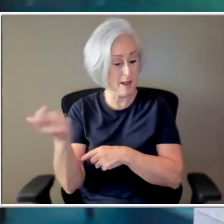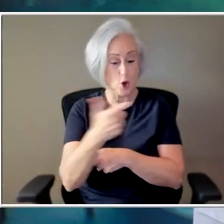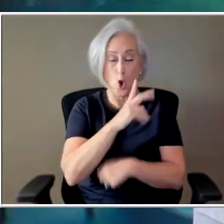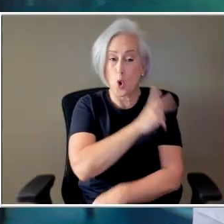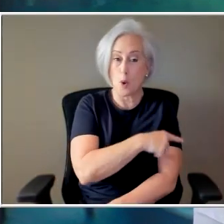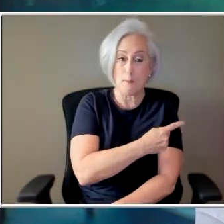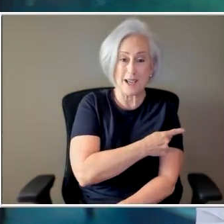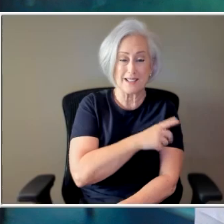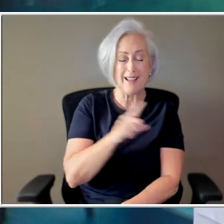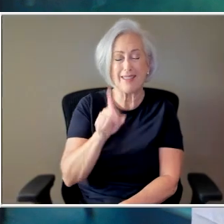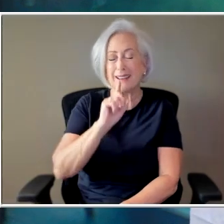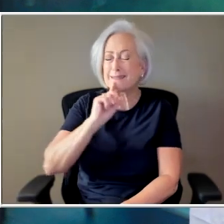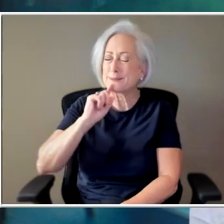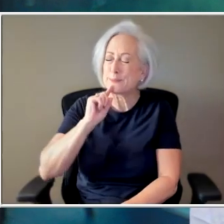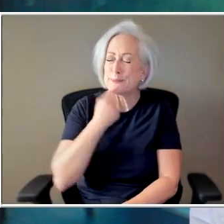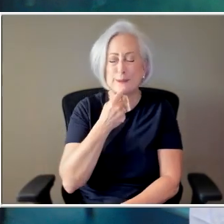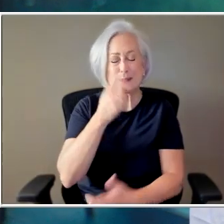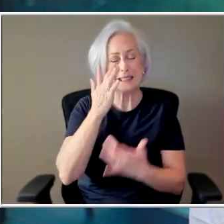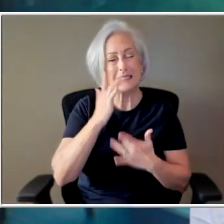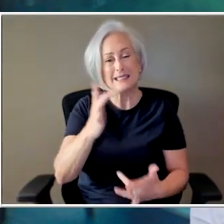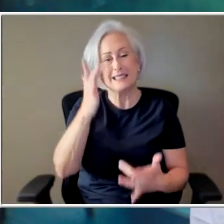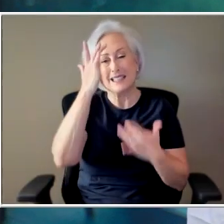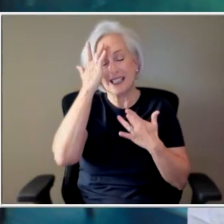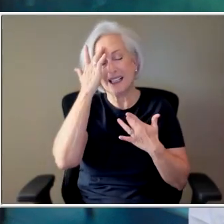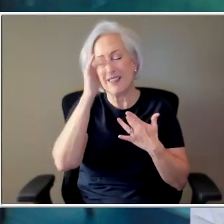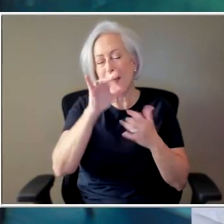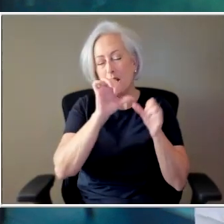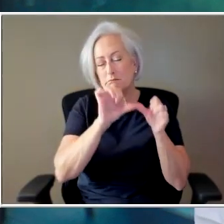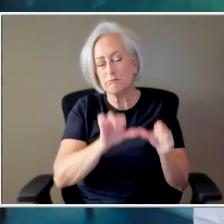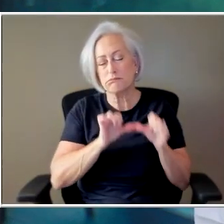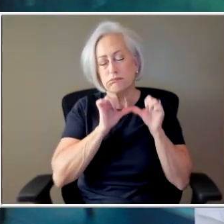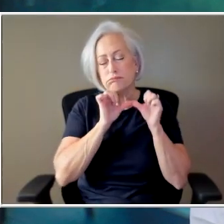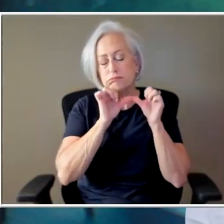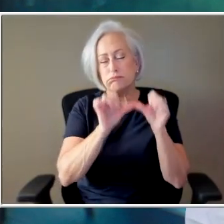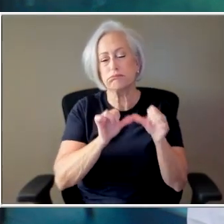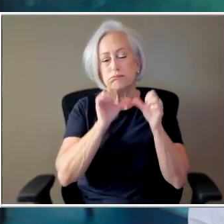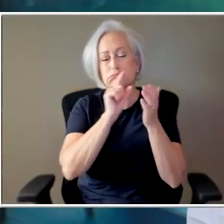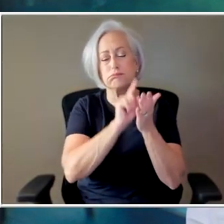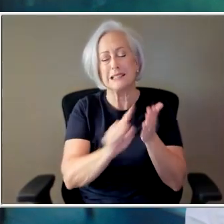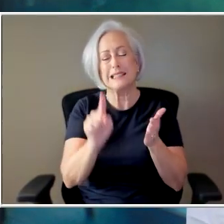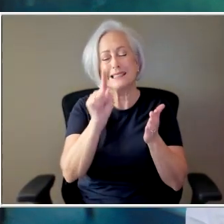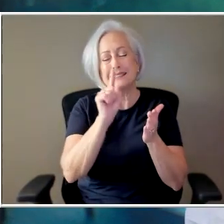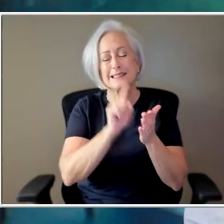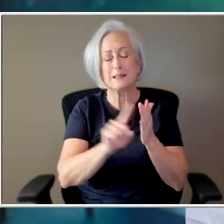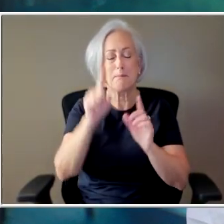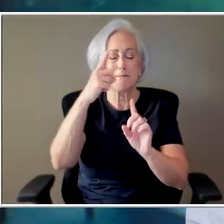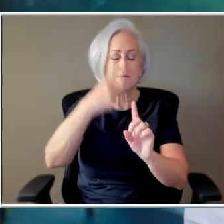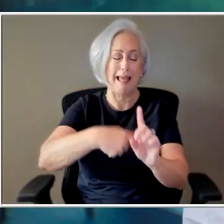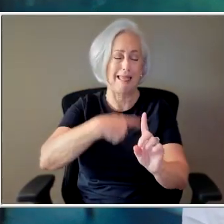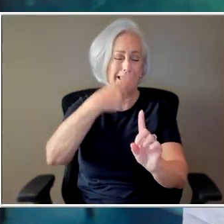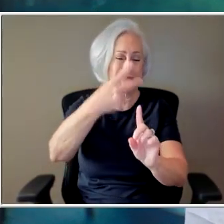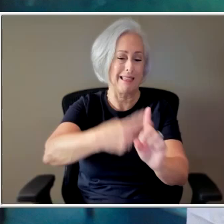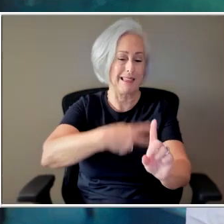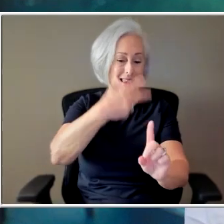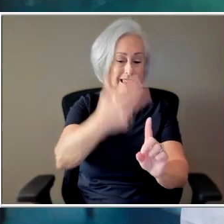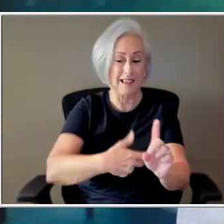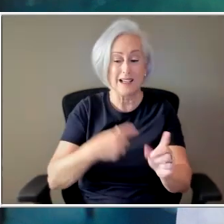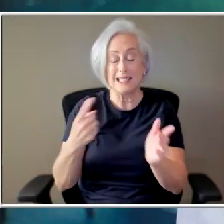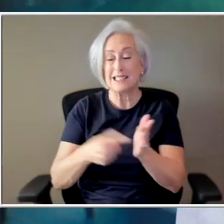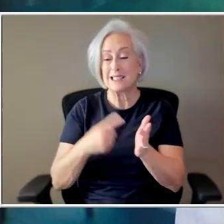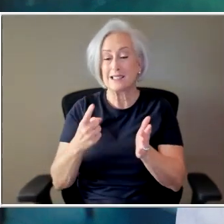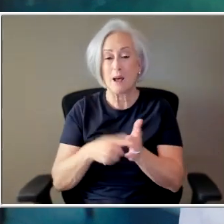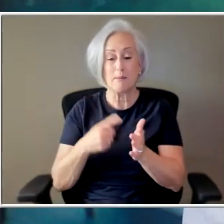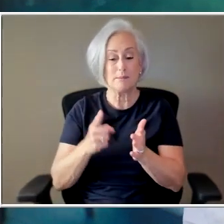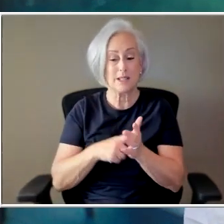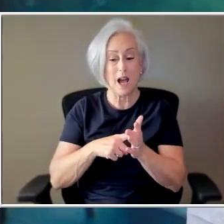critically ill, and that goes on for many weeks and even months. And there are setbacks, and patients go home. They have to come back in the hospital with an infection, for example, or having